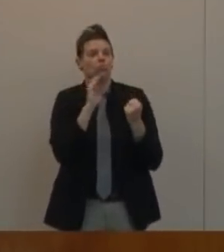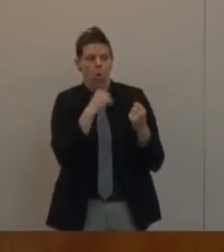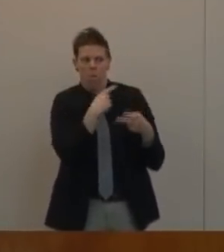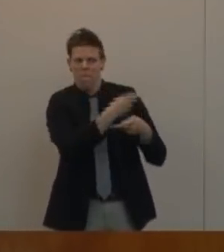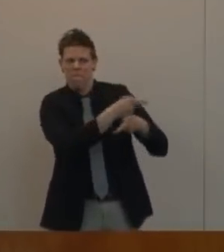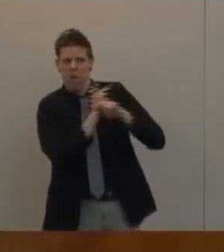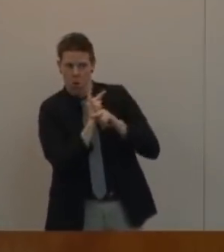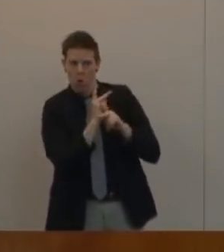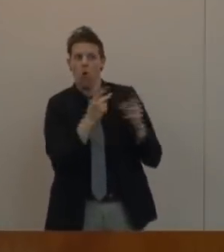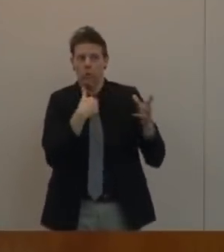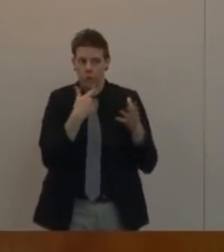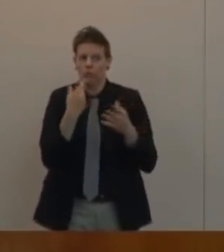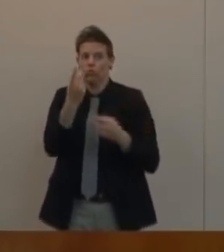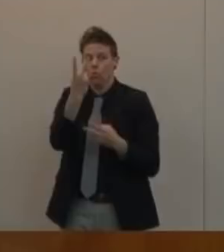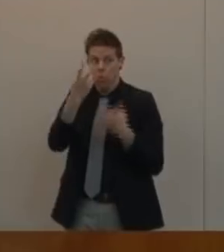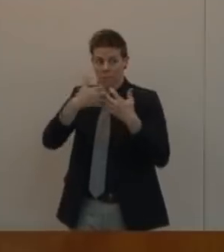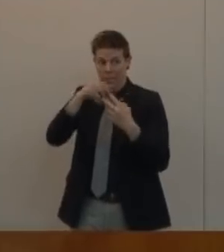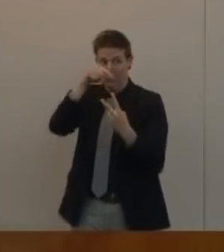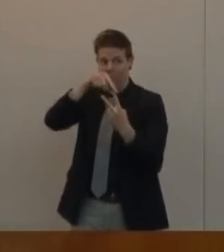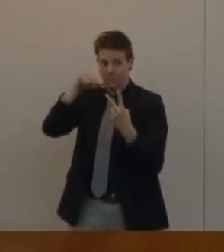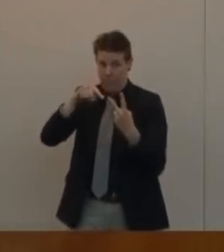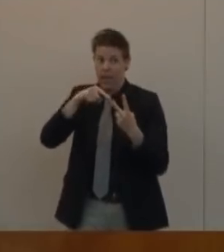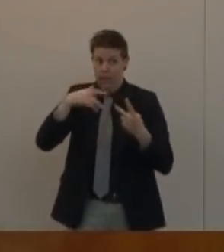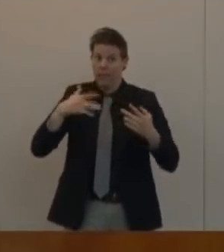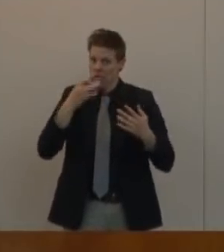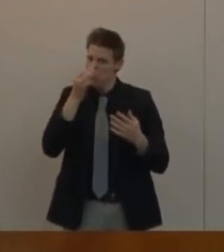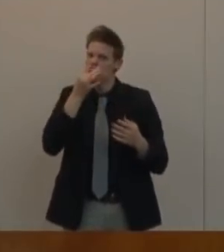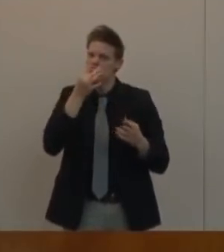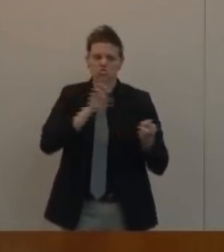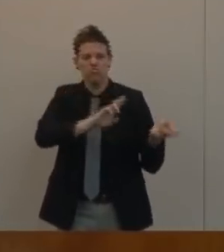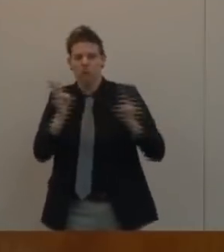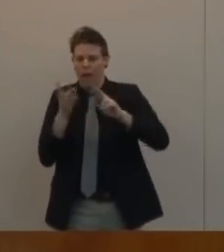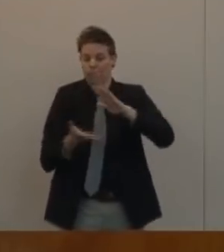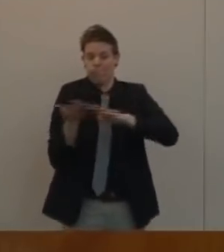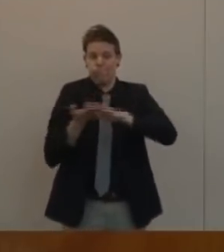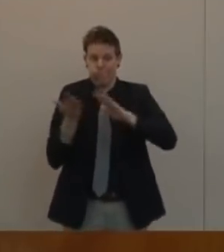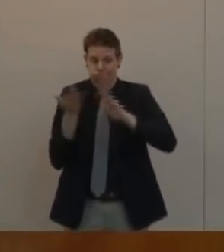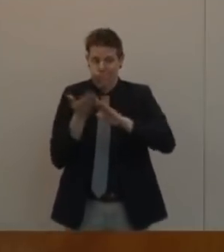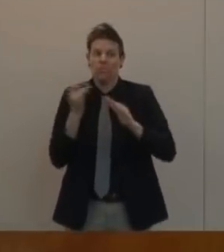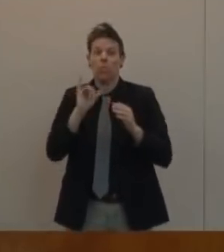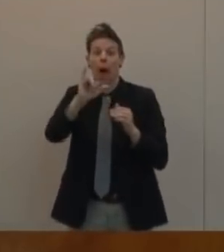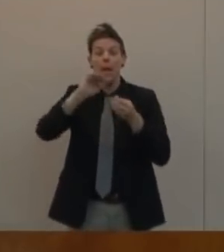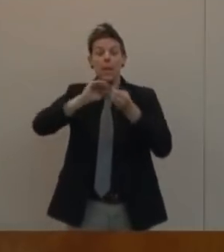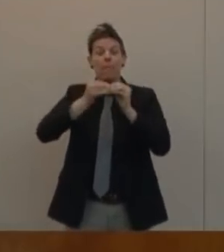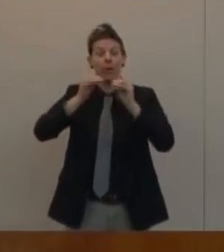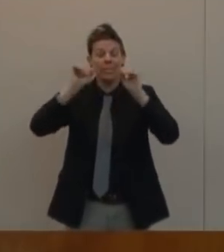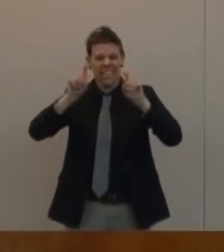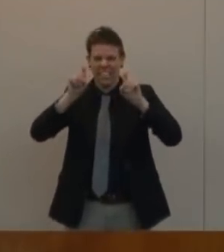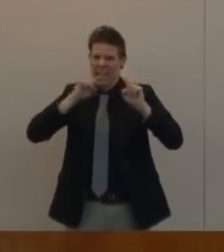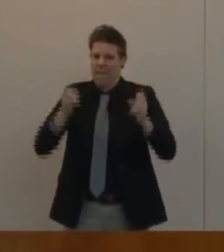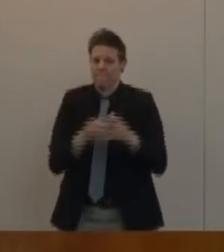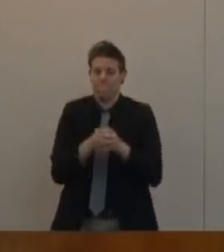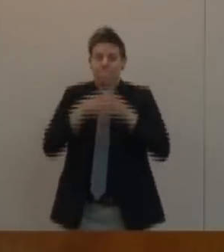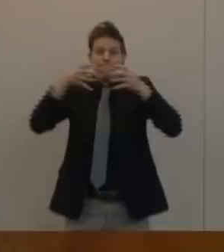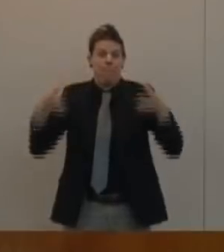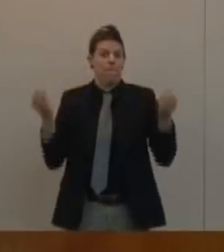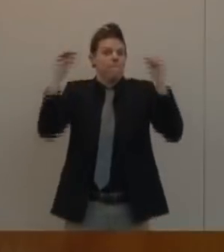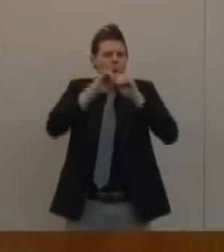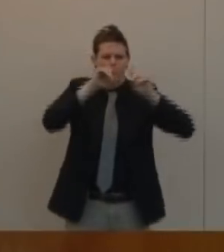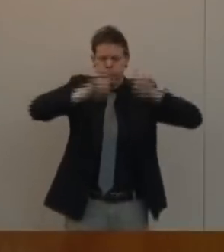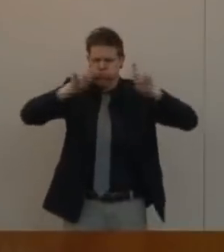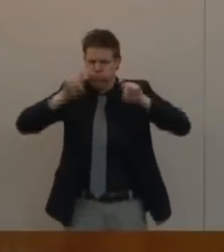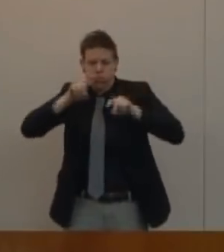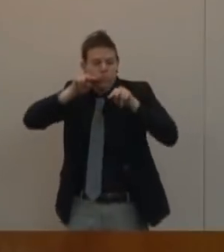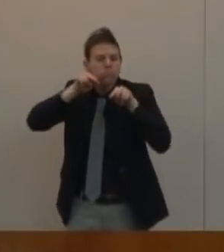but those 2 machines should be up tomorrow, which will increase our capacity. We did receive 15 Abbott rapid tests from the federal